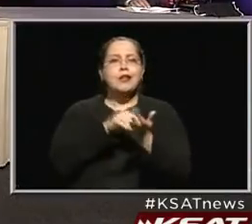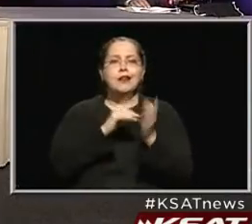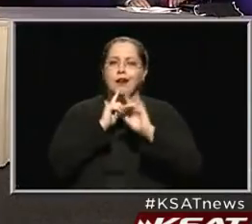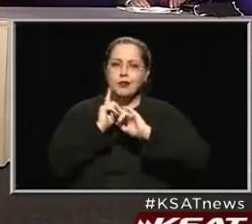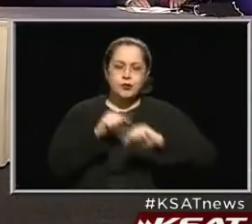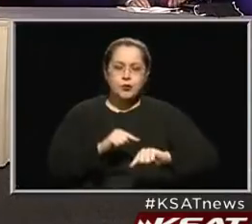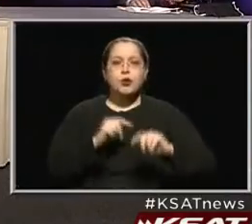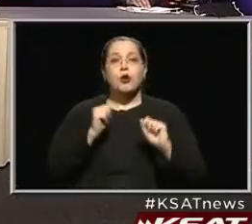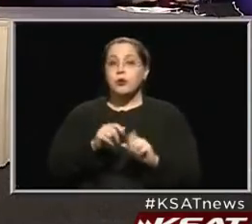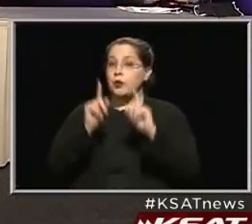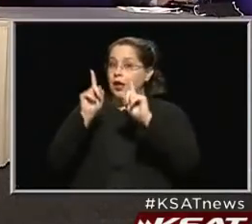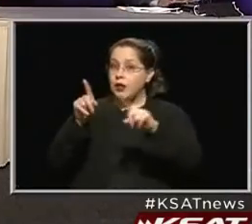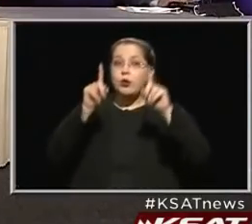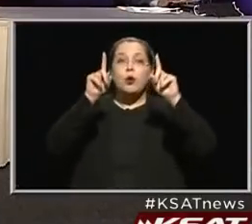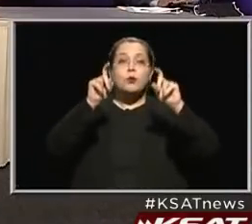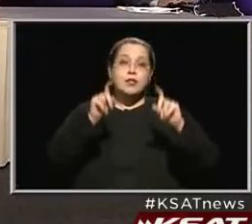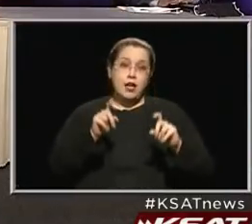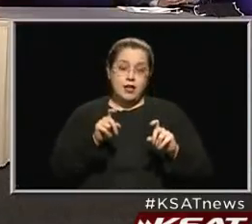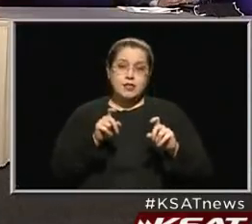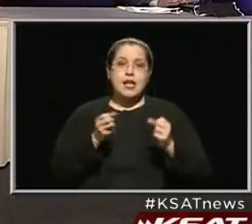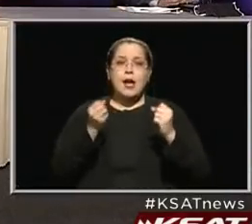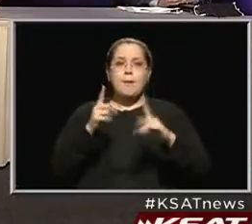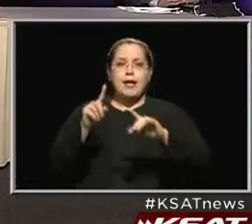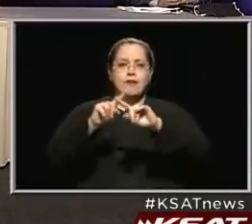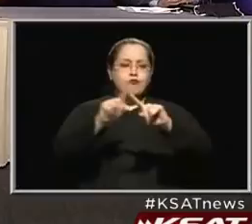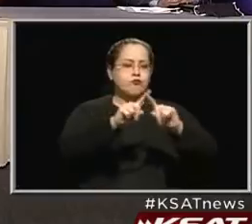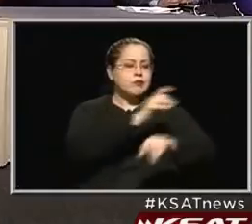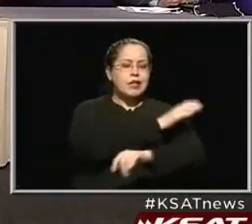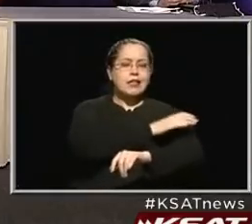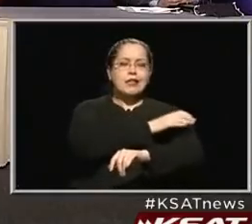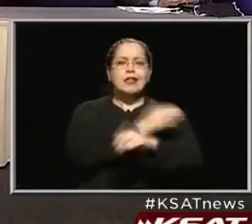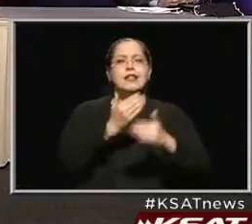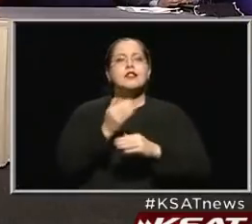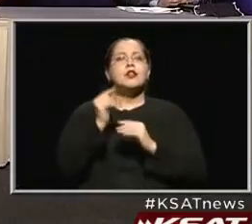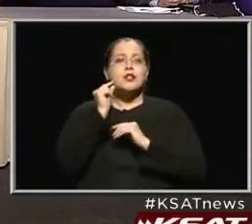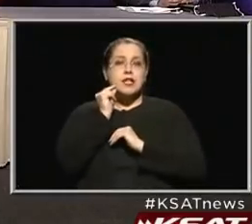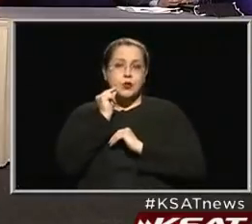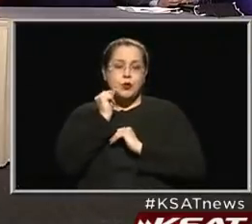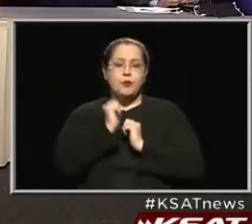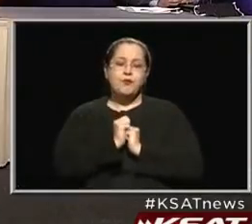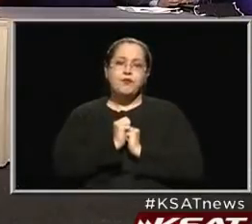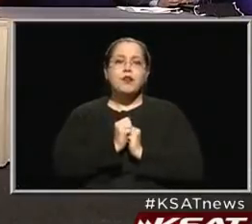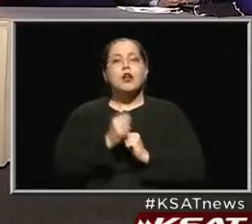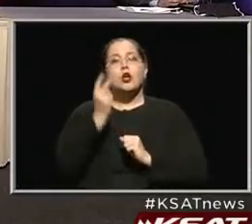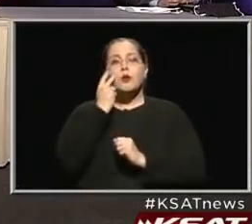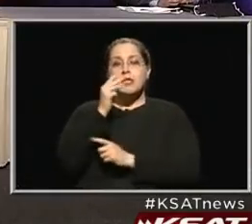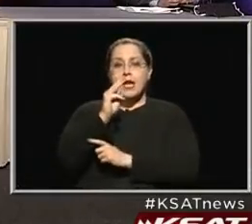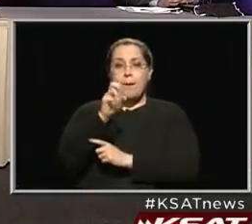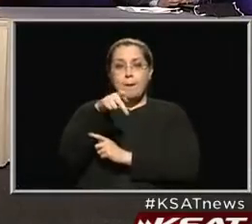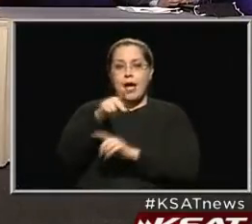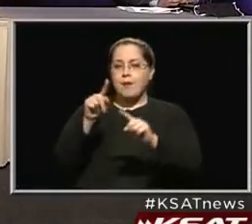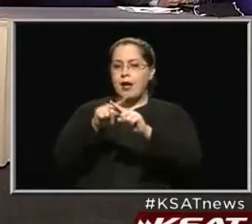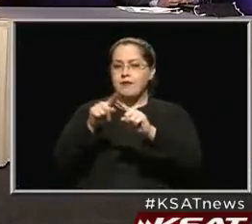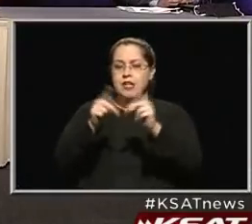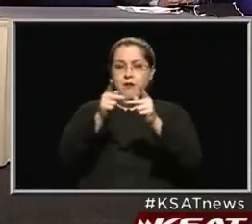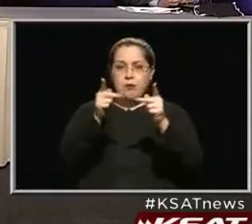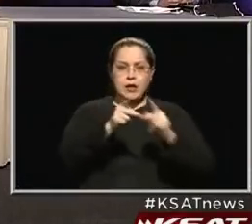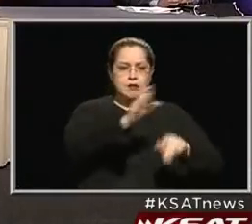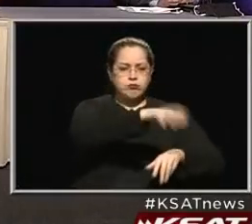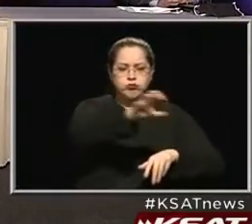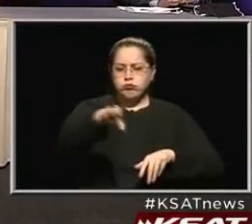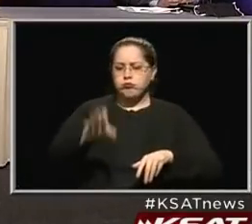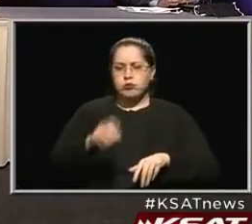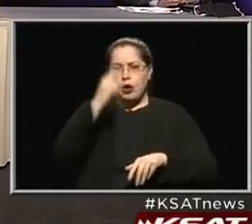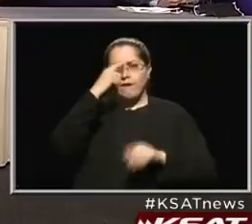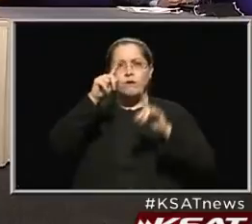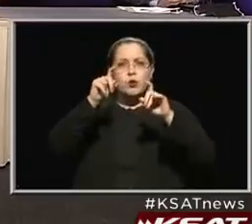You can go get a test at many of the clinics that are around San Antonio. You can find out or you can see a map of all the testing locations